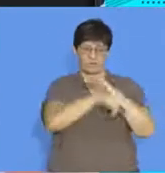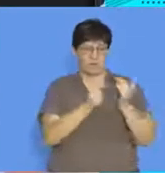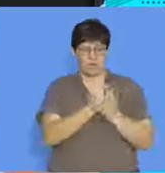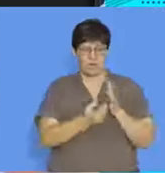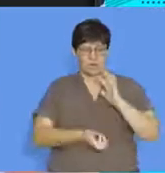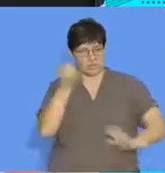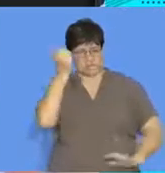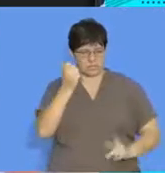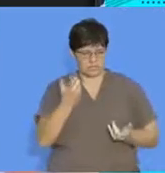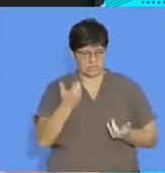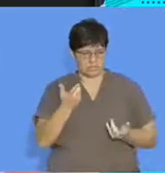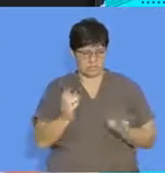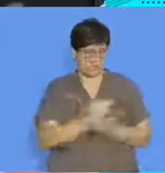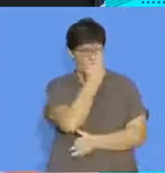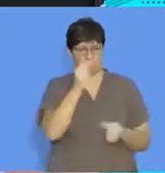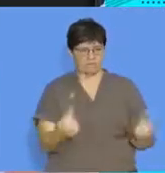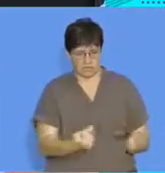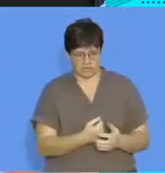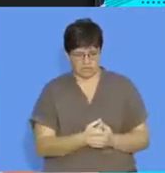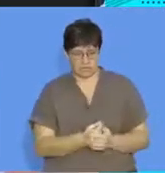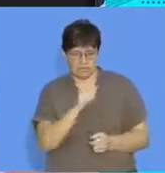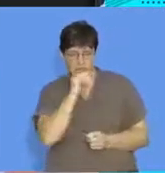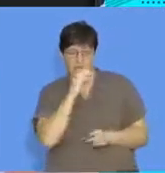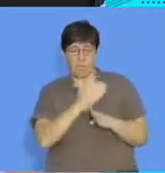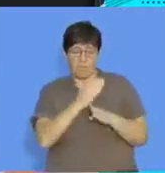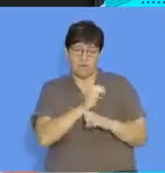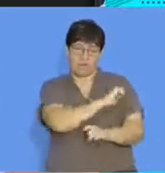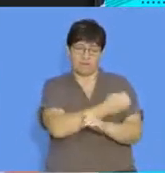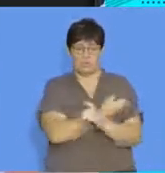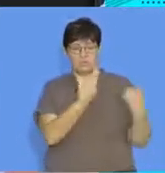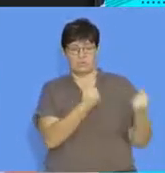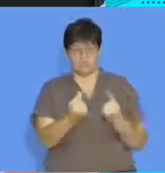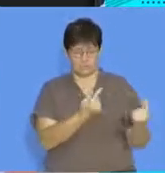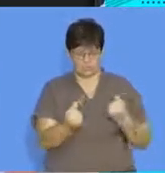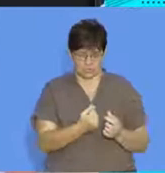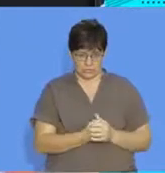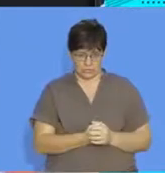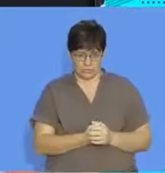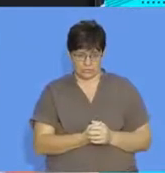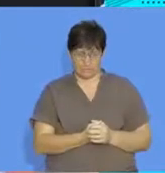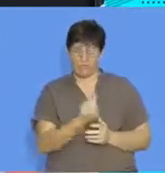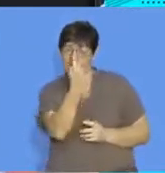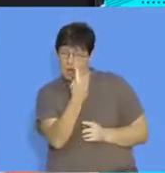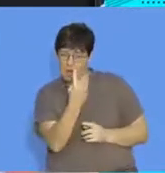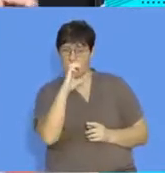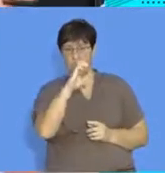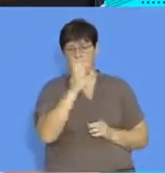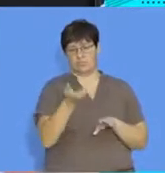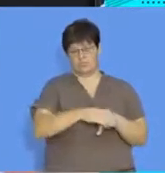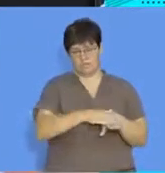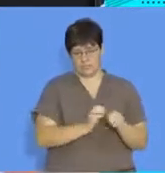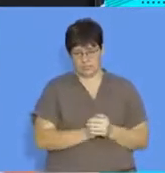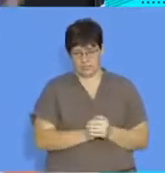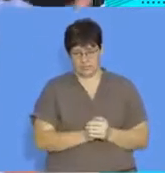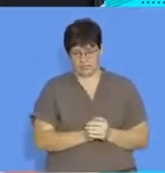that voltage has to do with work or energy done, or energy, per coulomb of charge. So we know that energy